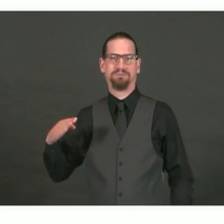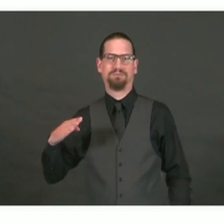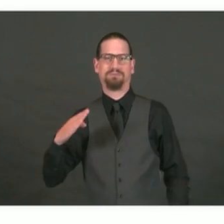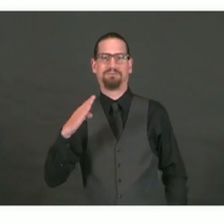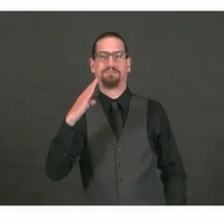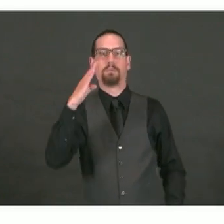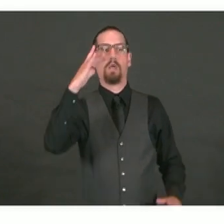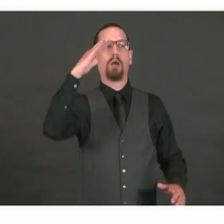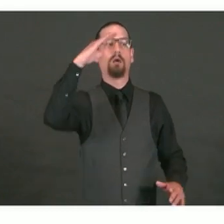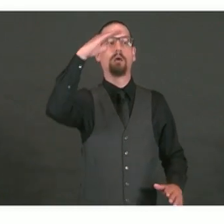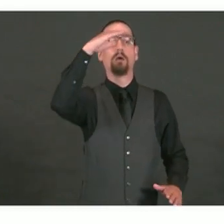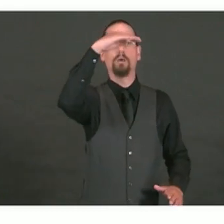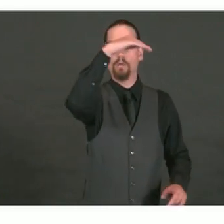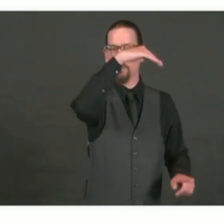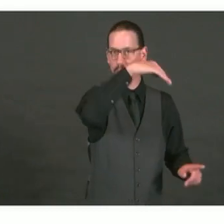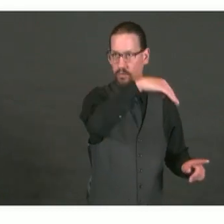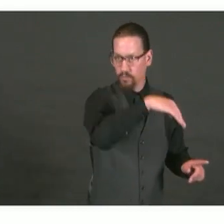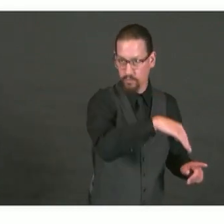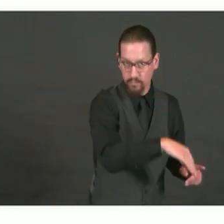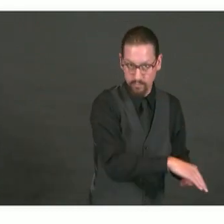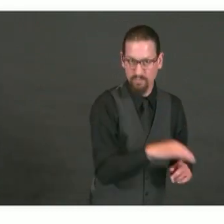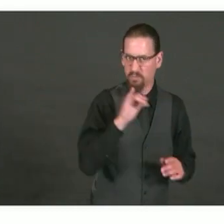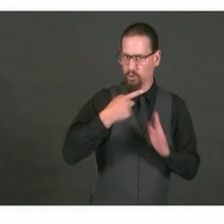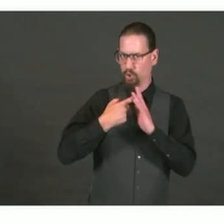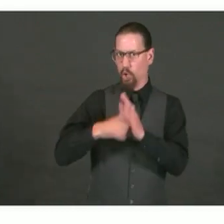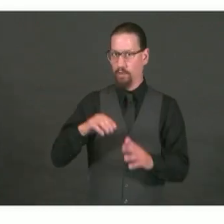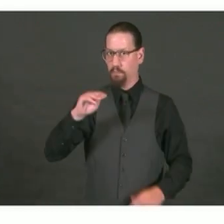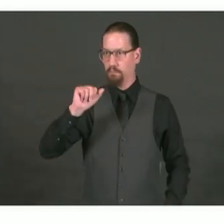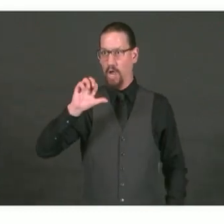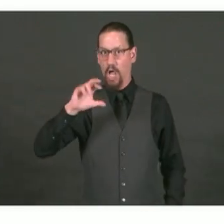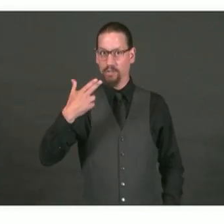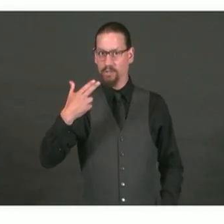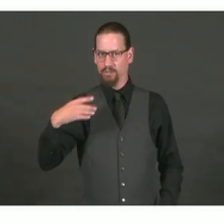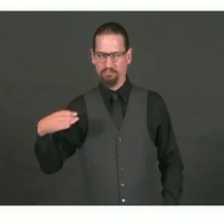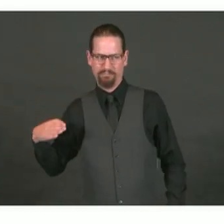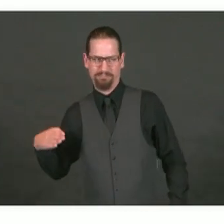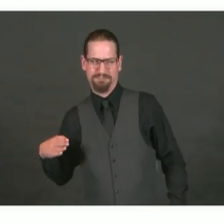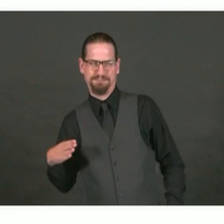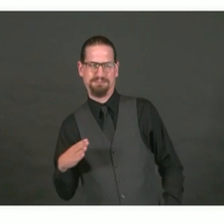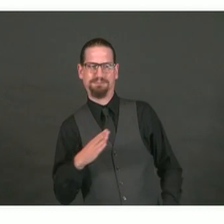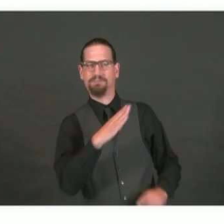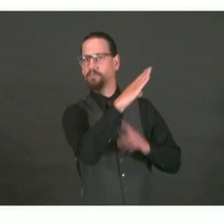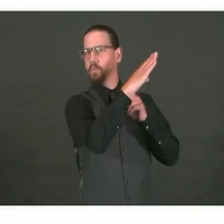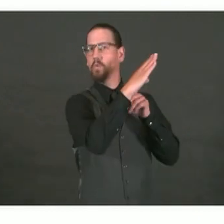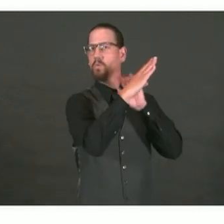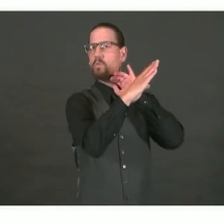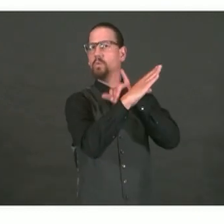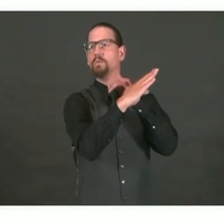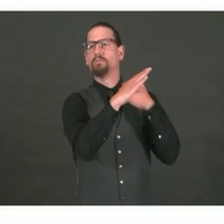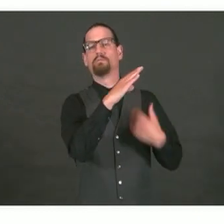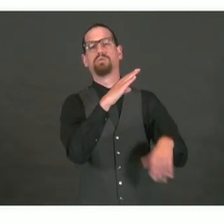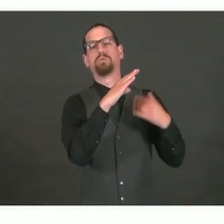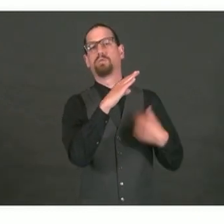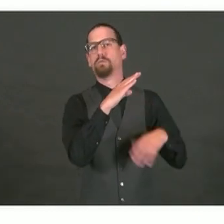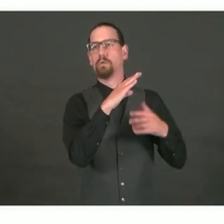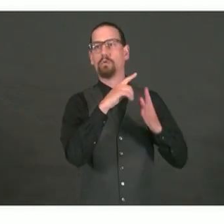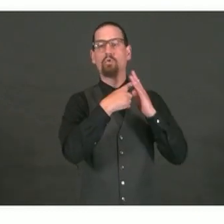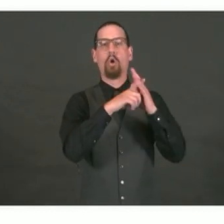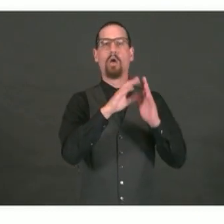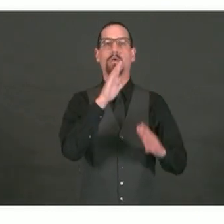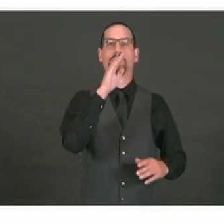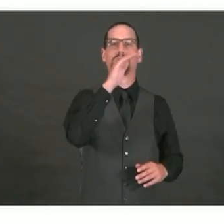of March. And you can see in that blue line, that's our actual experience. It shows a steady,